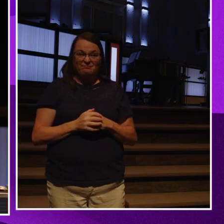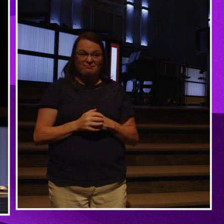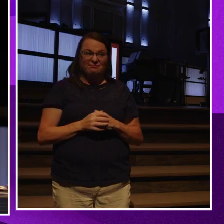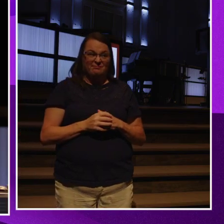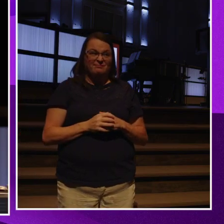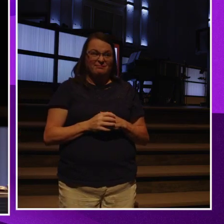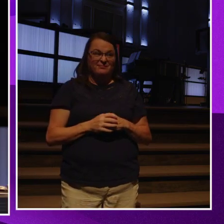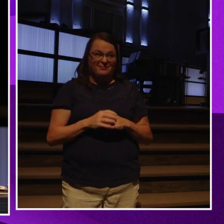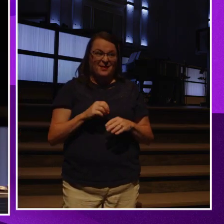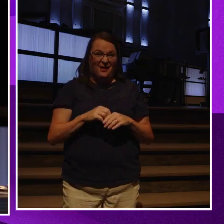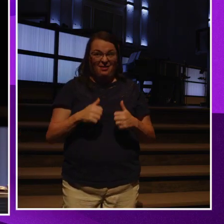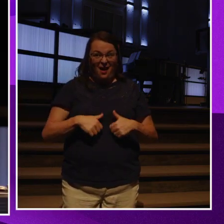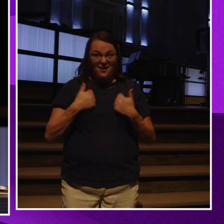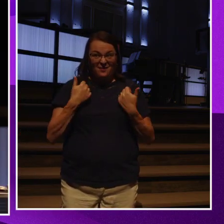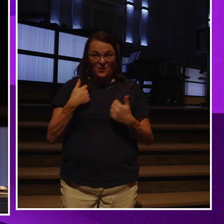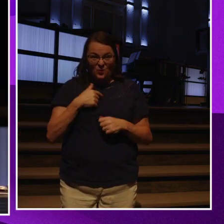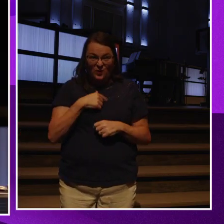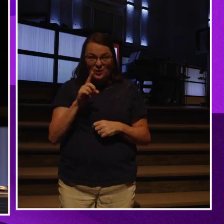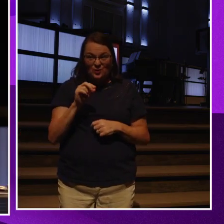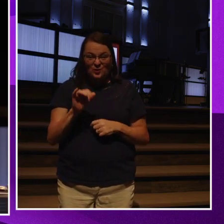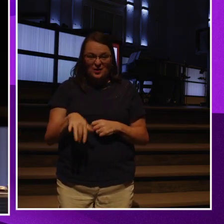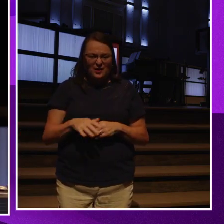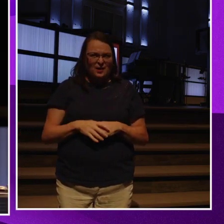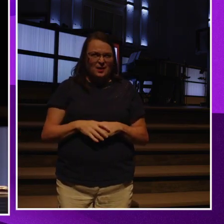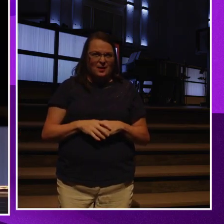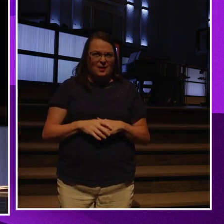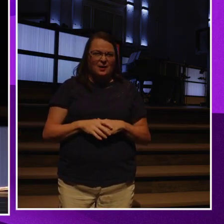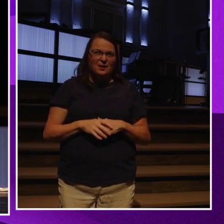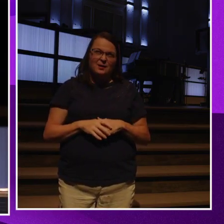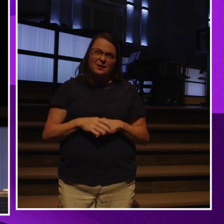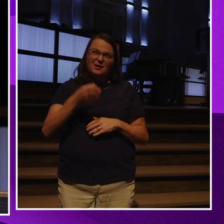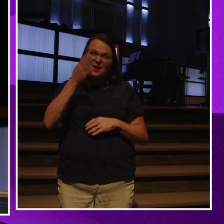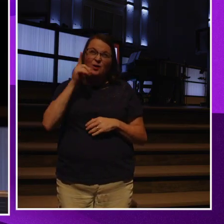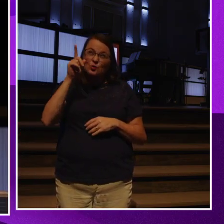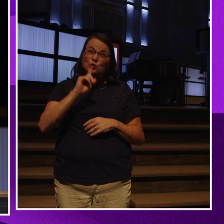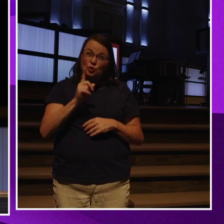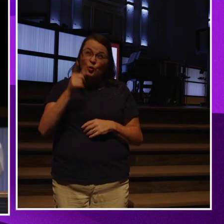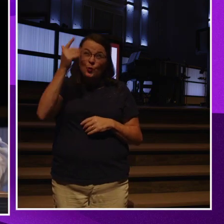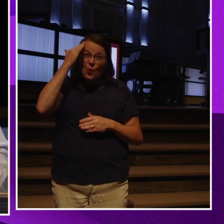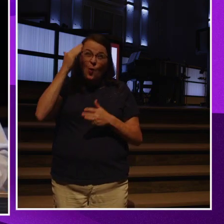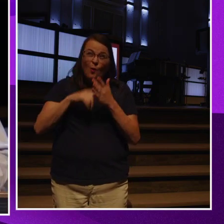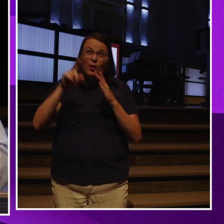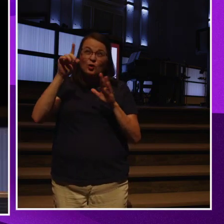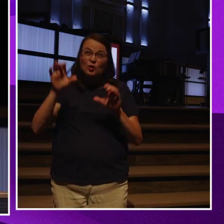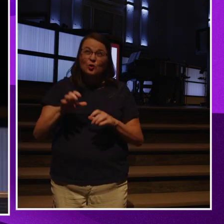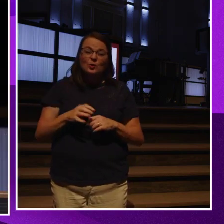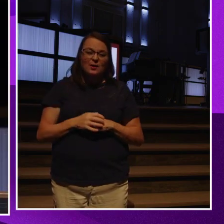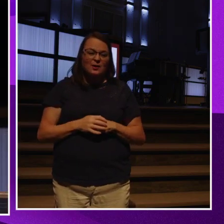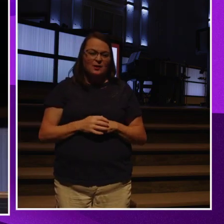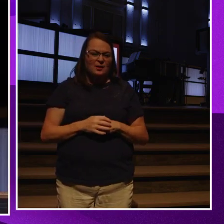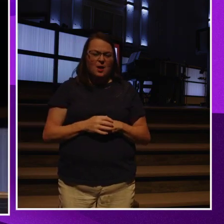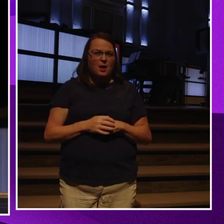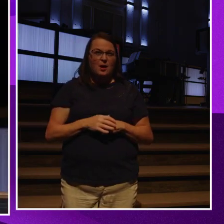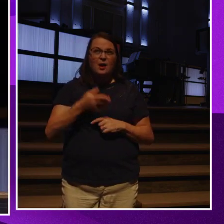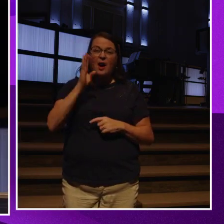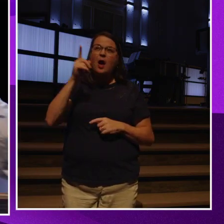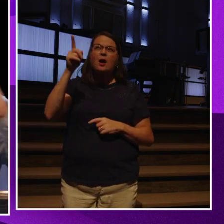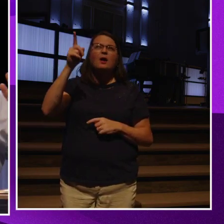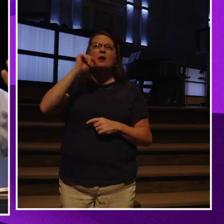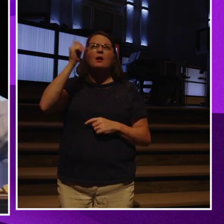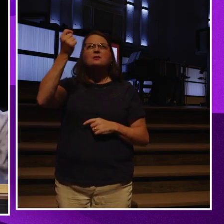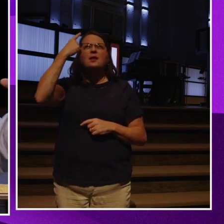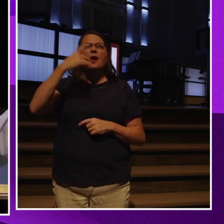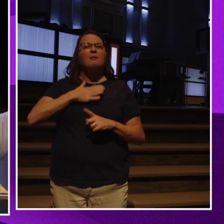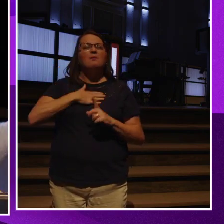in life? God, are you sure you knew what you were doing? God, this circumstance, are you sure you know? I don't think you